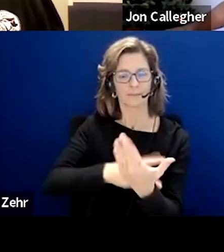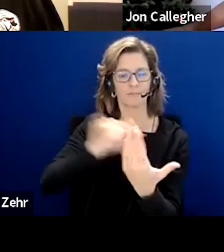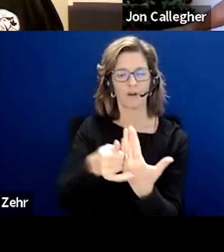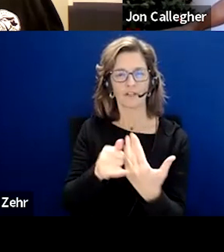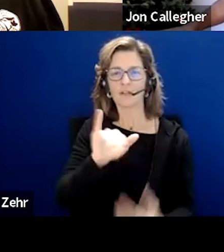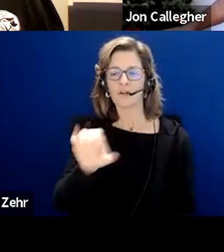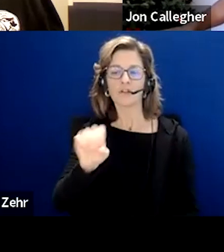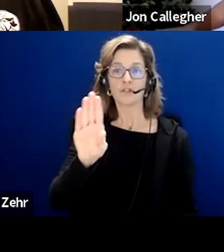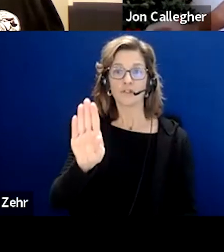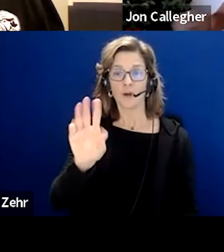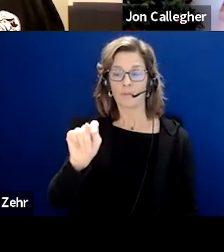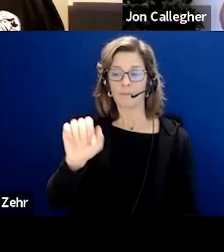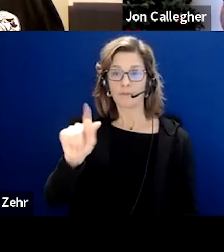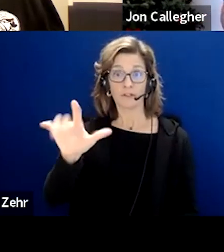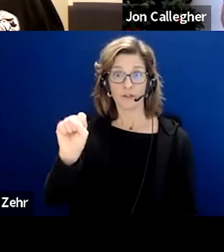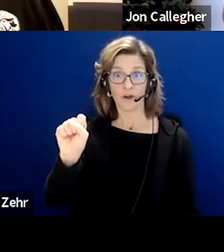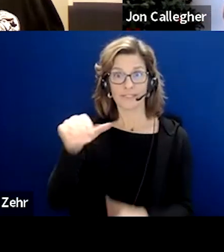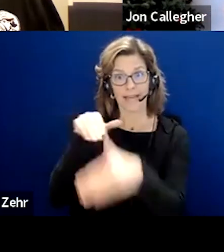project. I'm